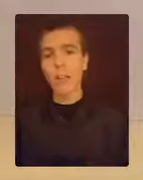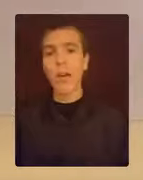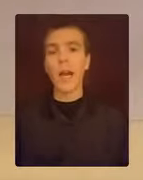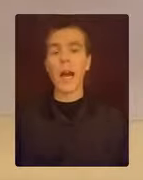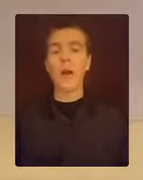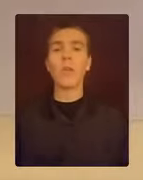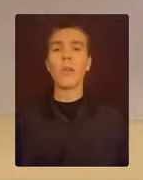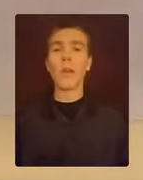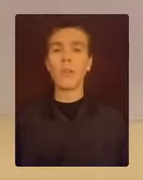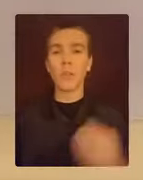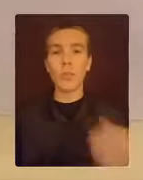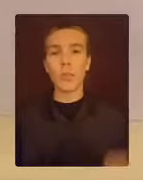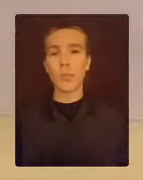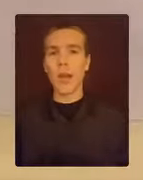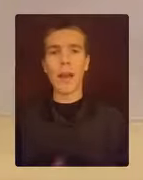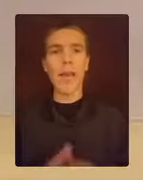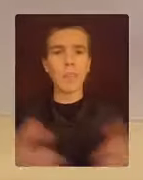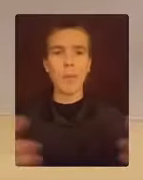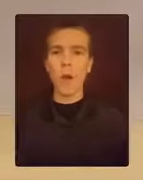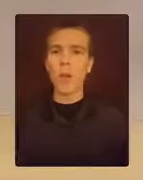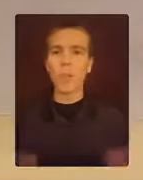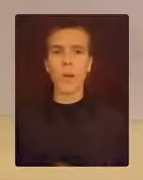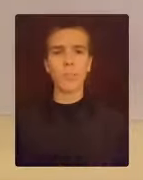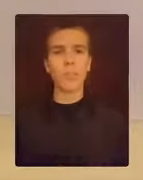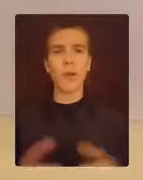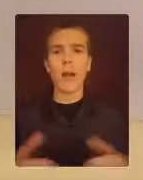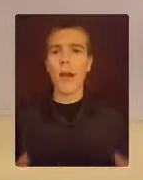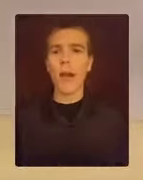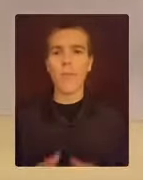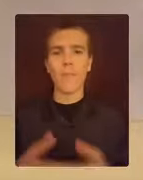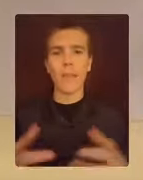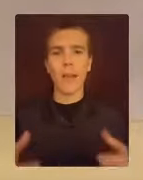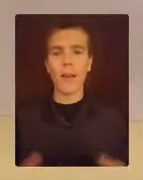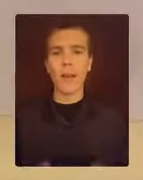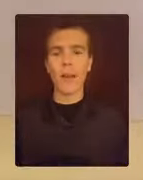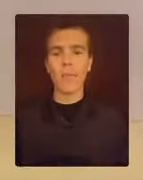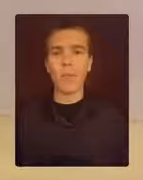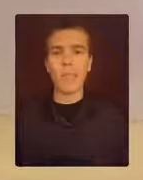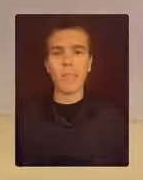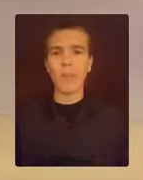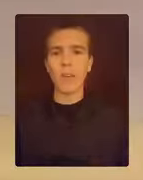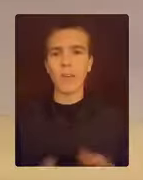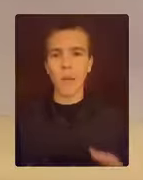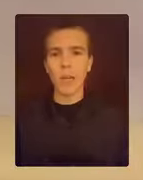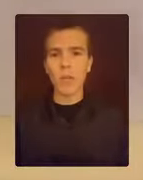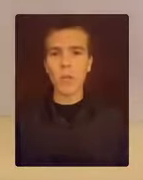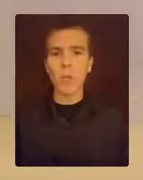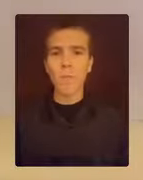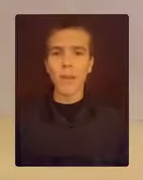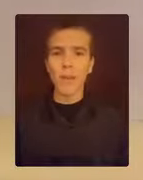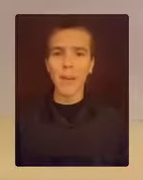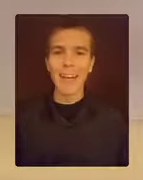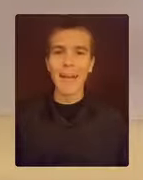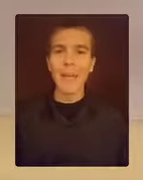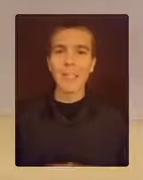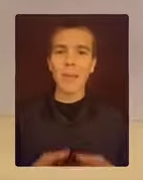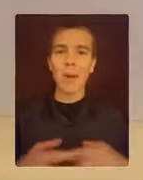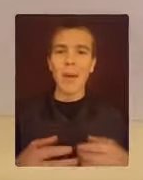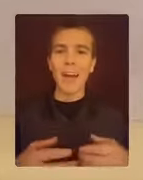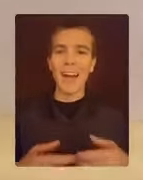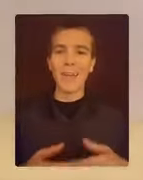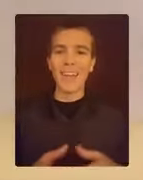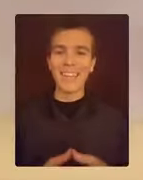month. And I would go to this man and ask him all these questions about life. And basically, he was my Google.